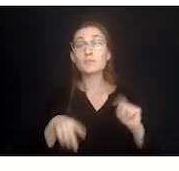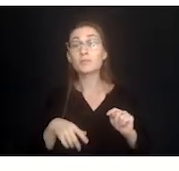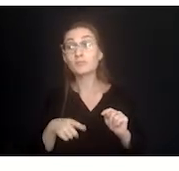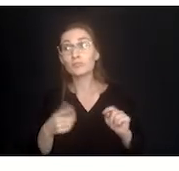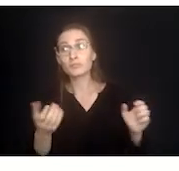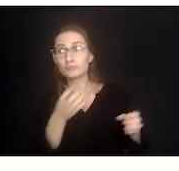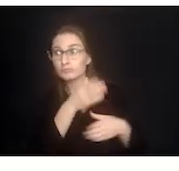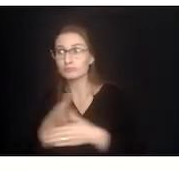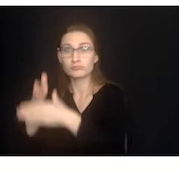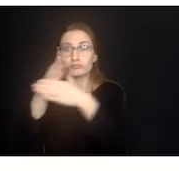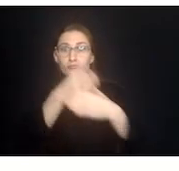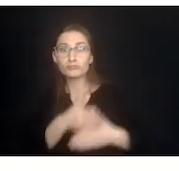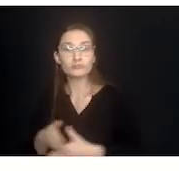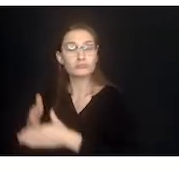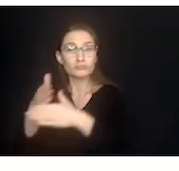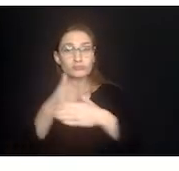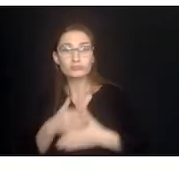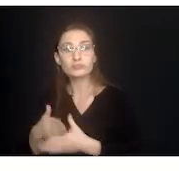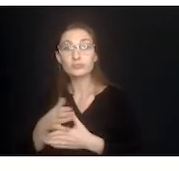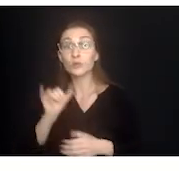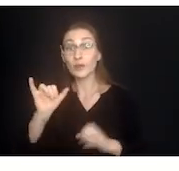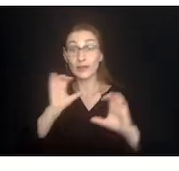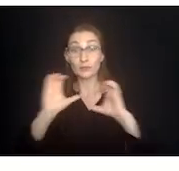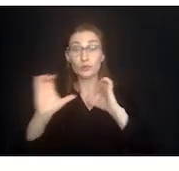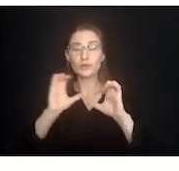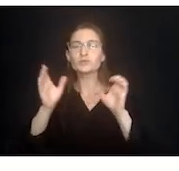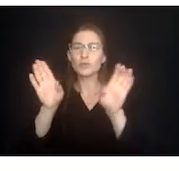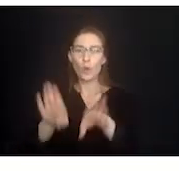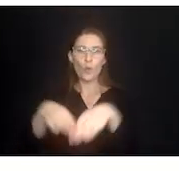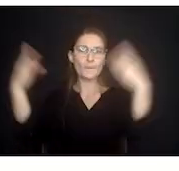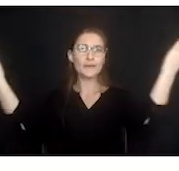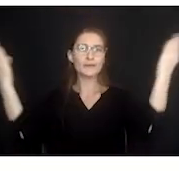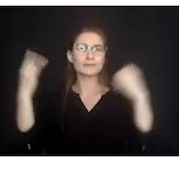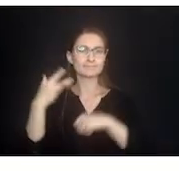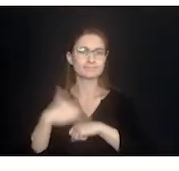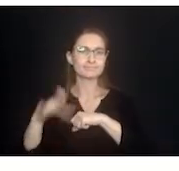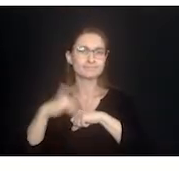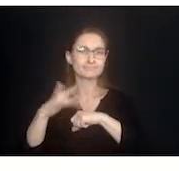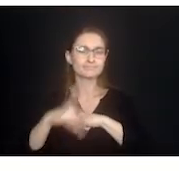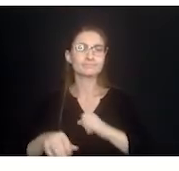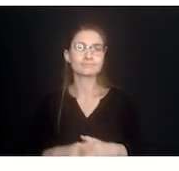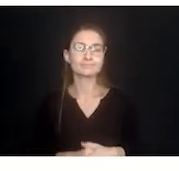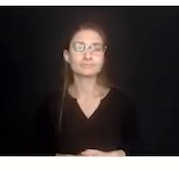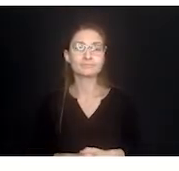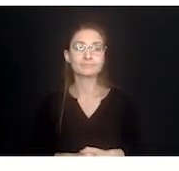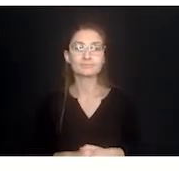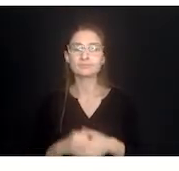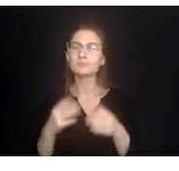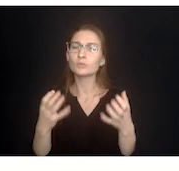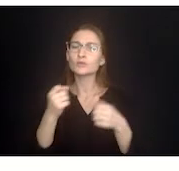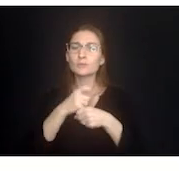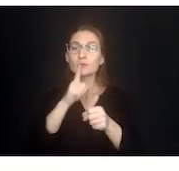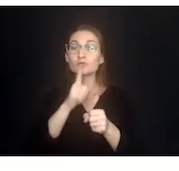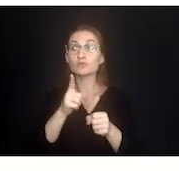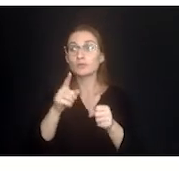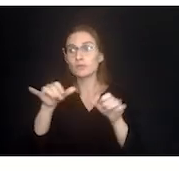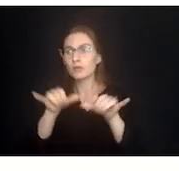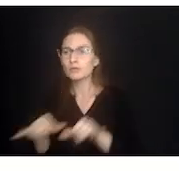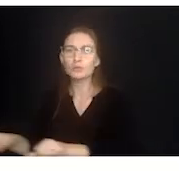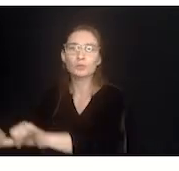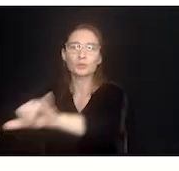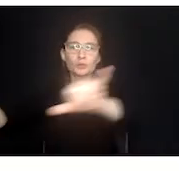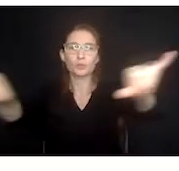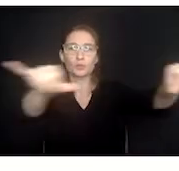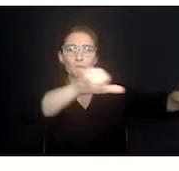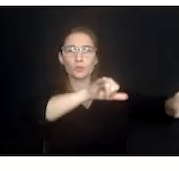what's working for us at home and with others in different settings. So we keep those lines of communication open for sharing information and resources. We want